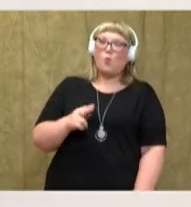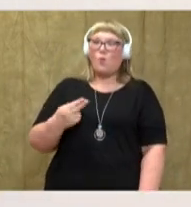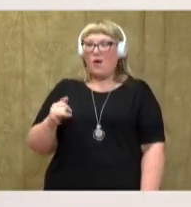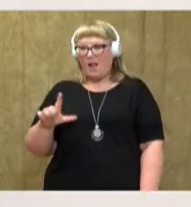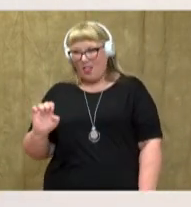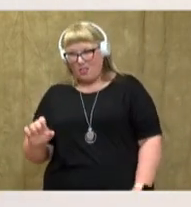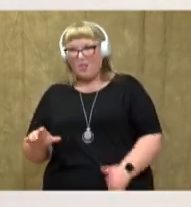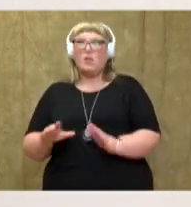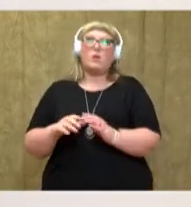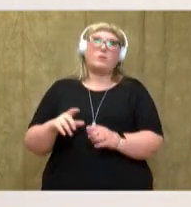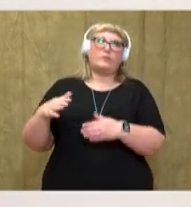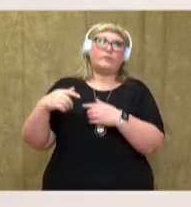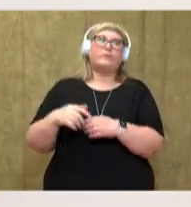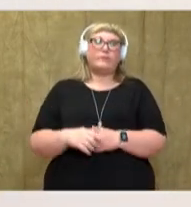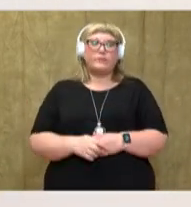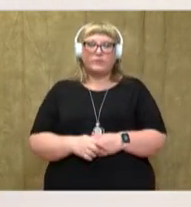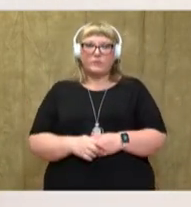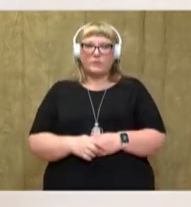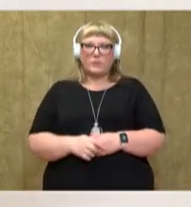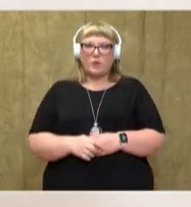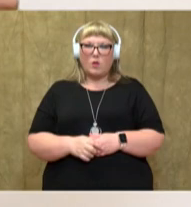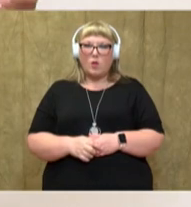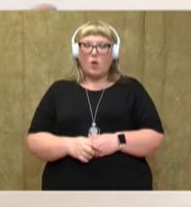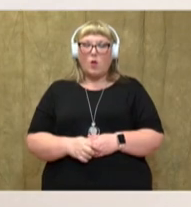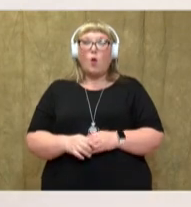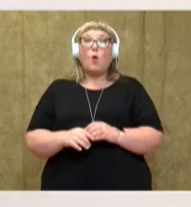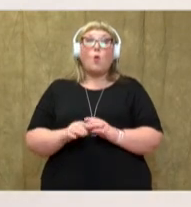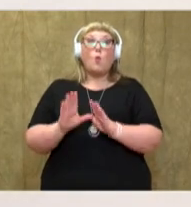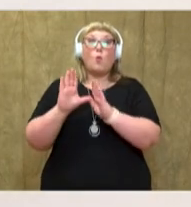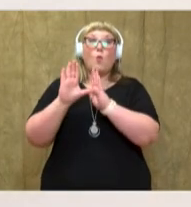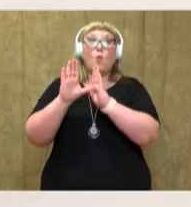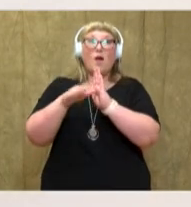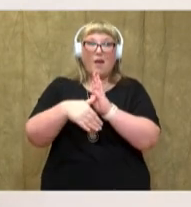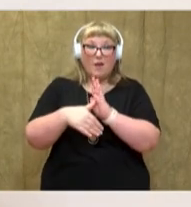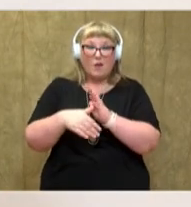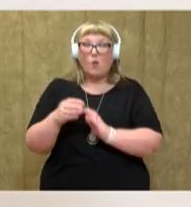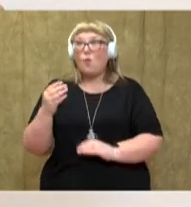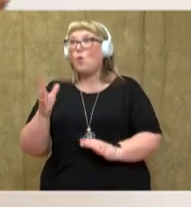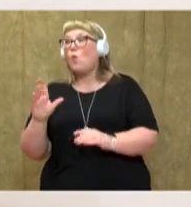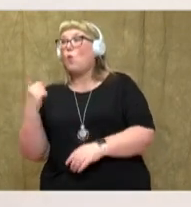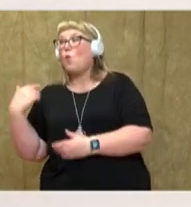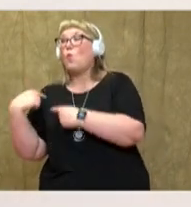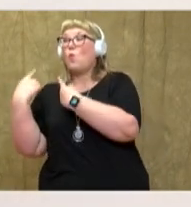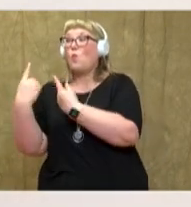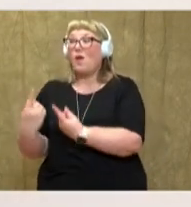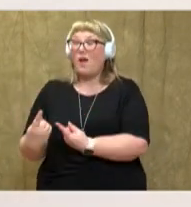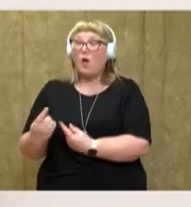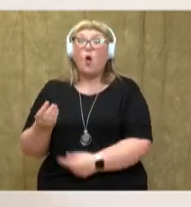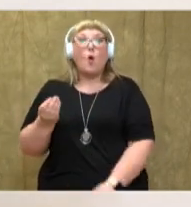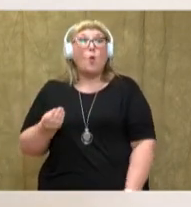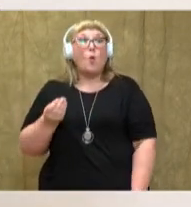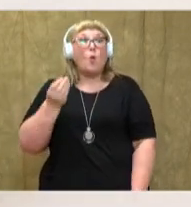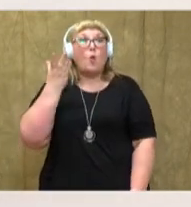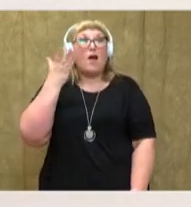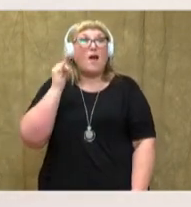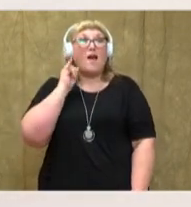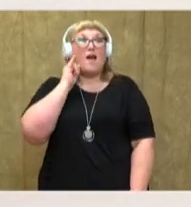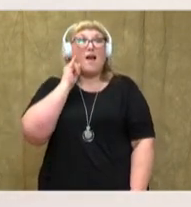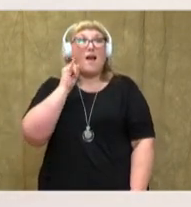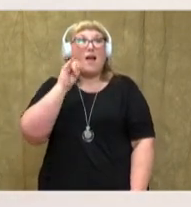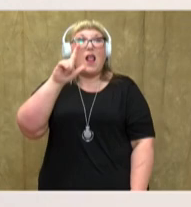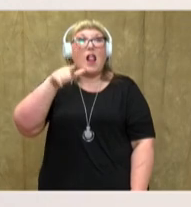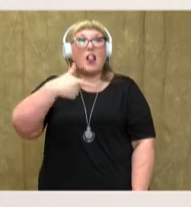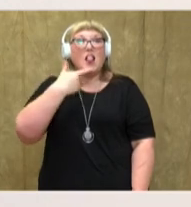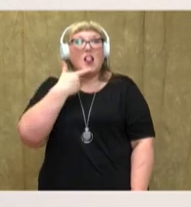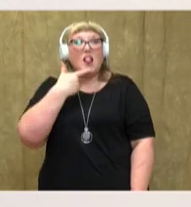always stretch before we isolate. While. While. While.